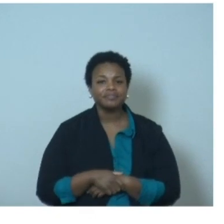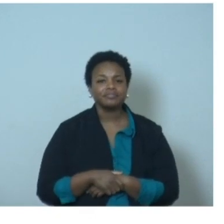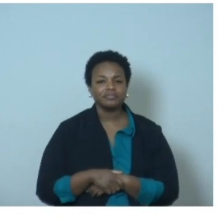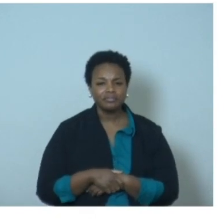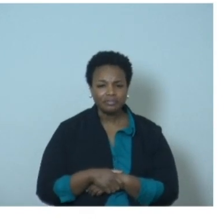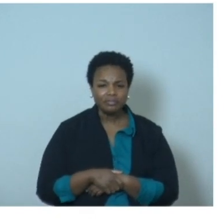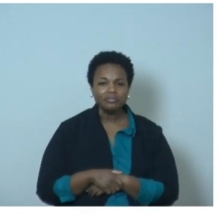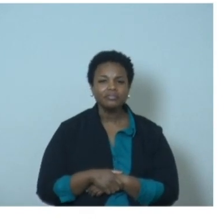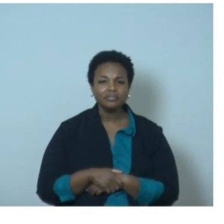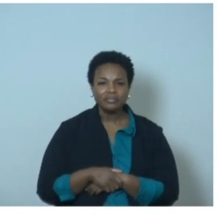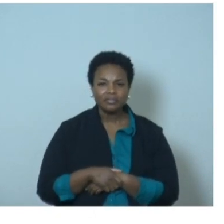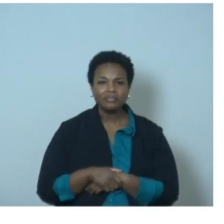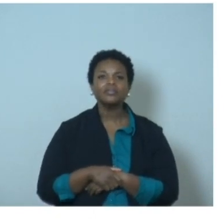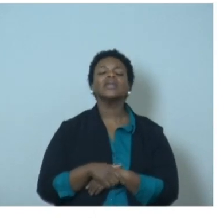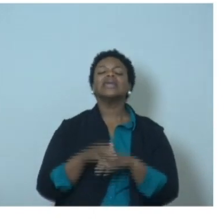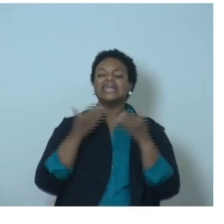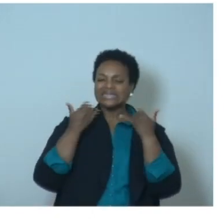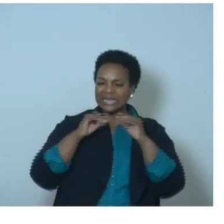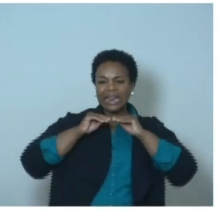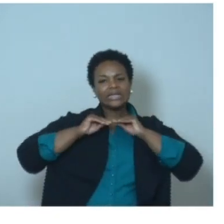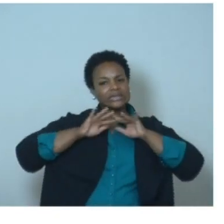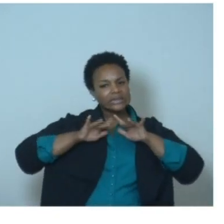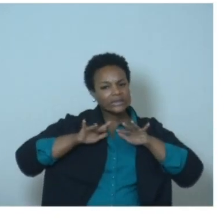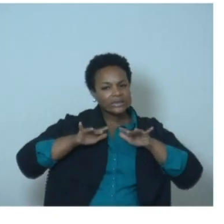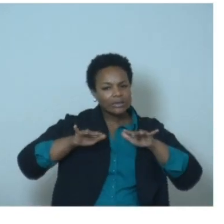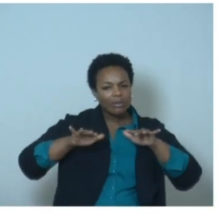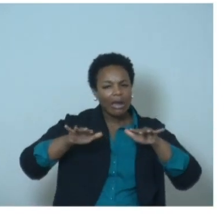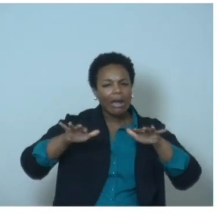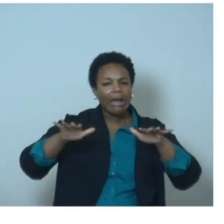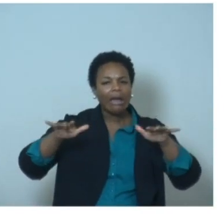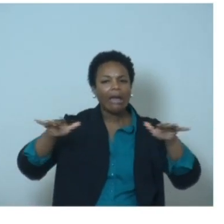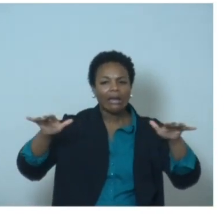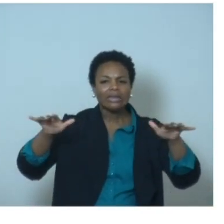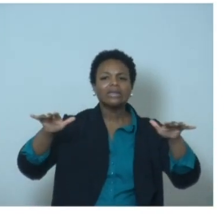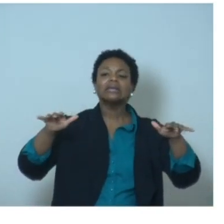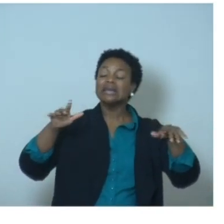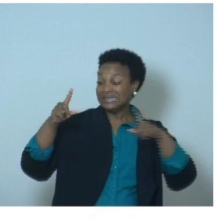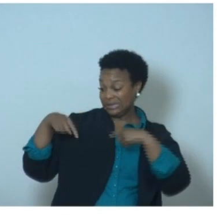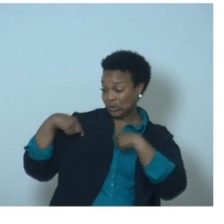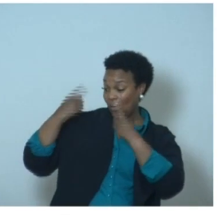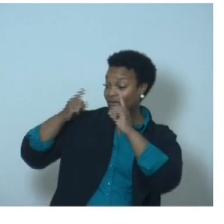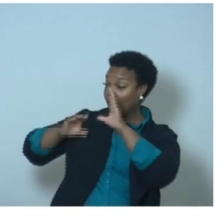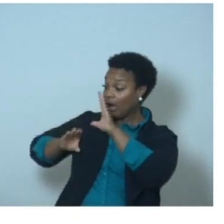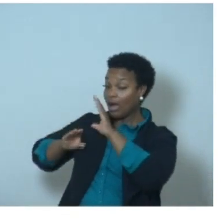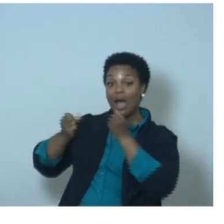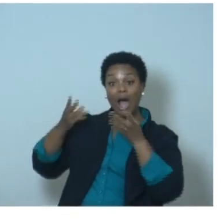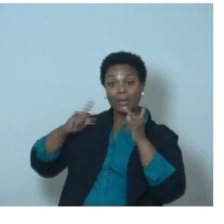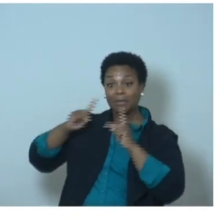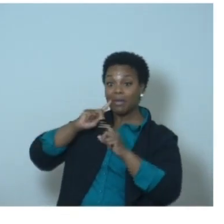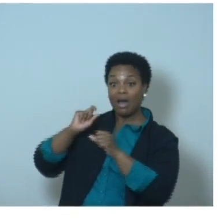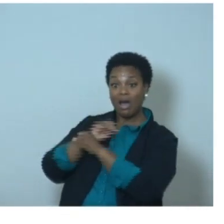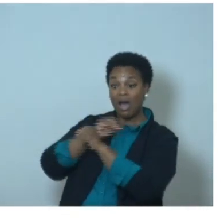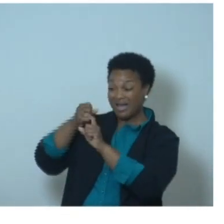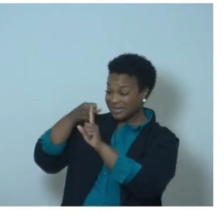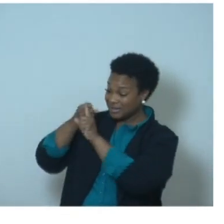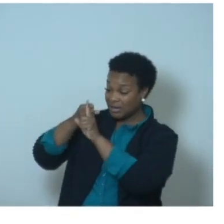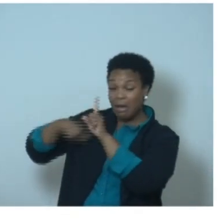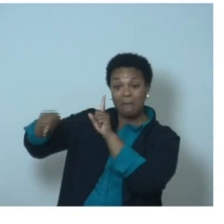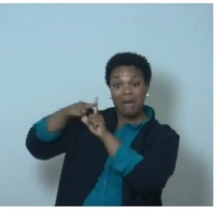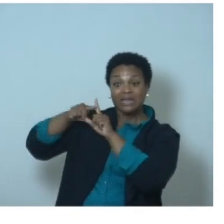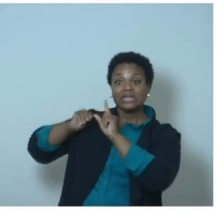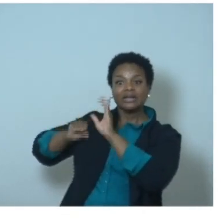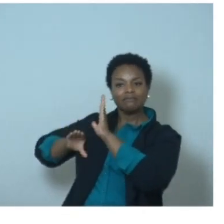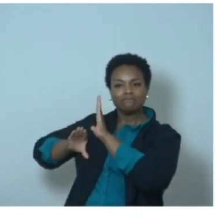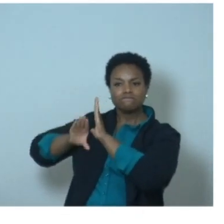below target, although we've had this rapid uptake, which means foot on the brake for a little bit, and encouraging all of you to continue to stay at home. Don't